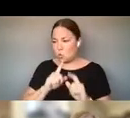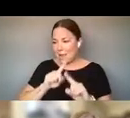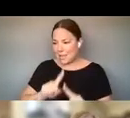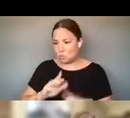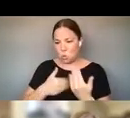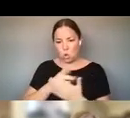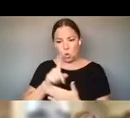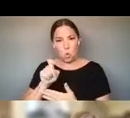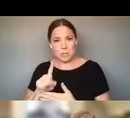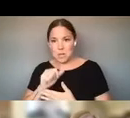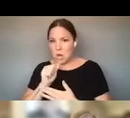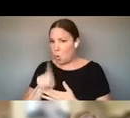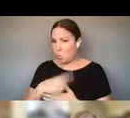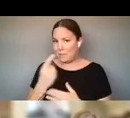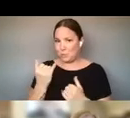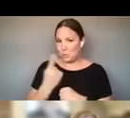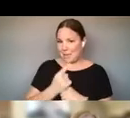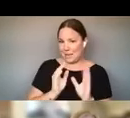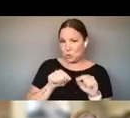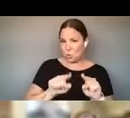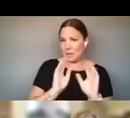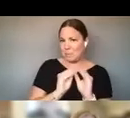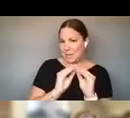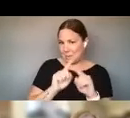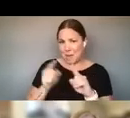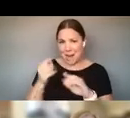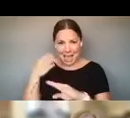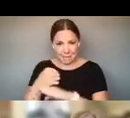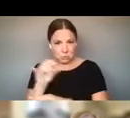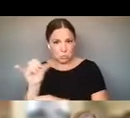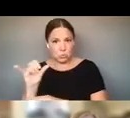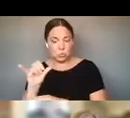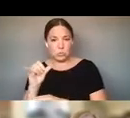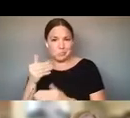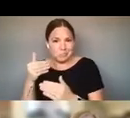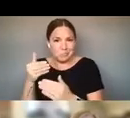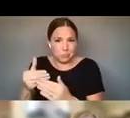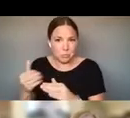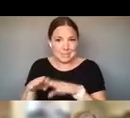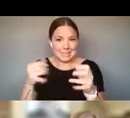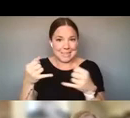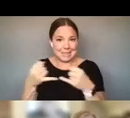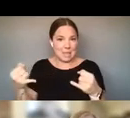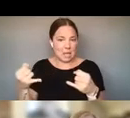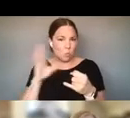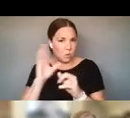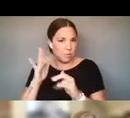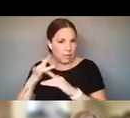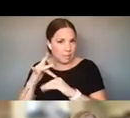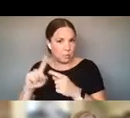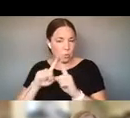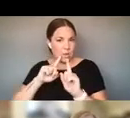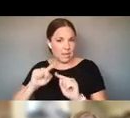also afterwards, um, and in the weeks leading up to the application deadline. Um, I also just